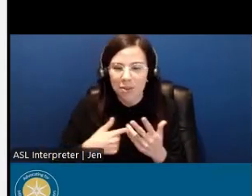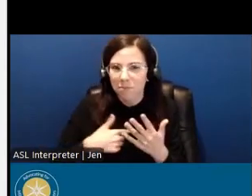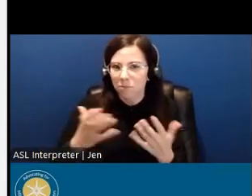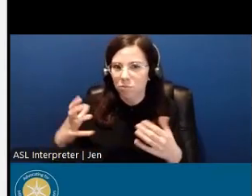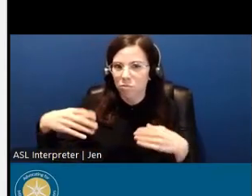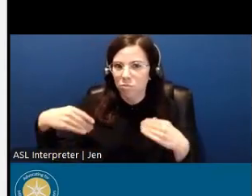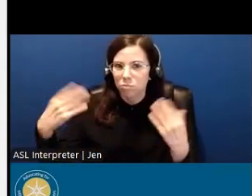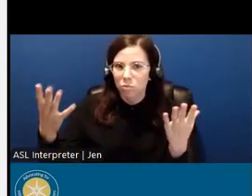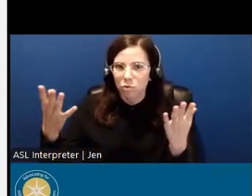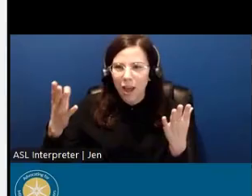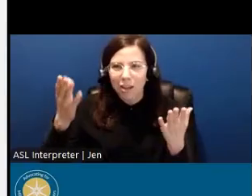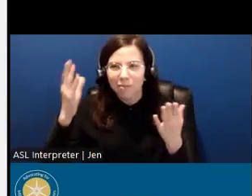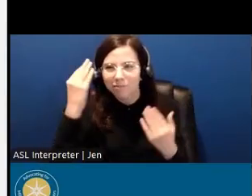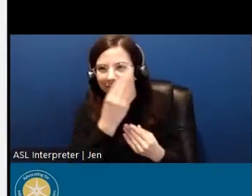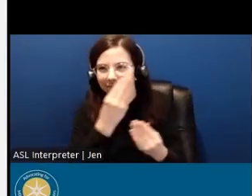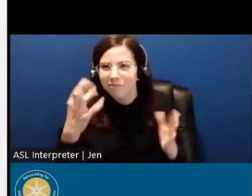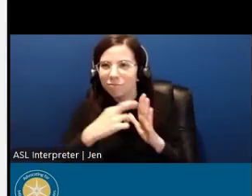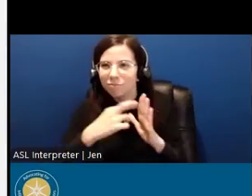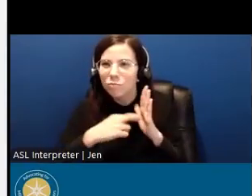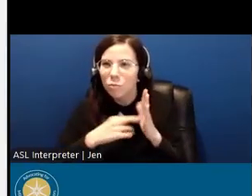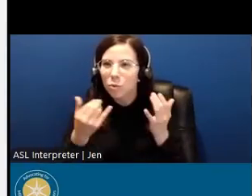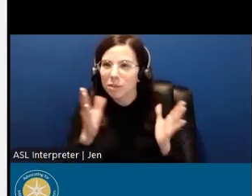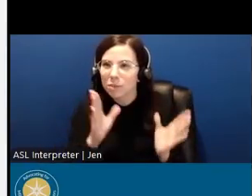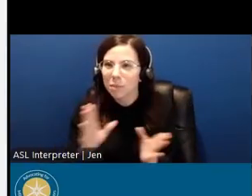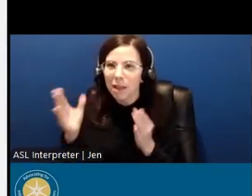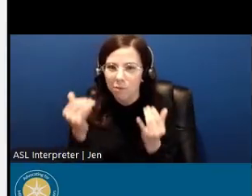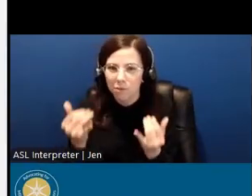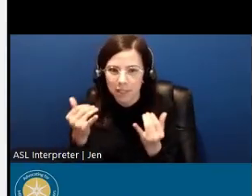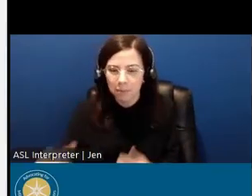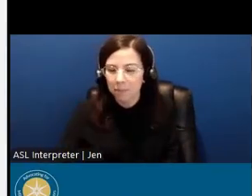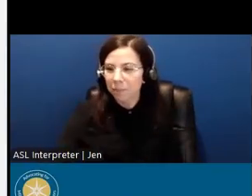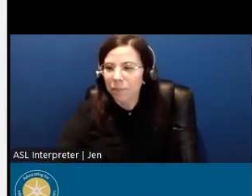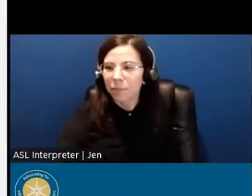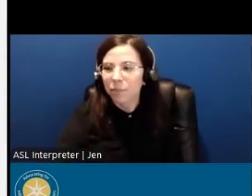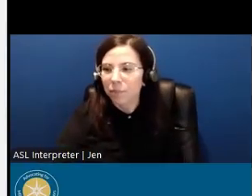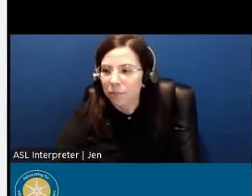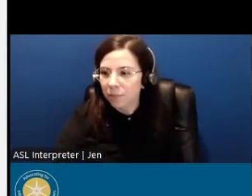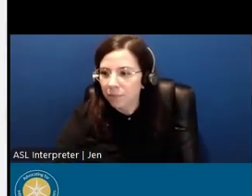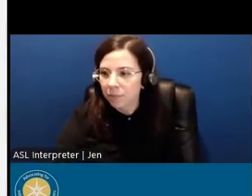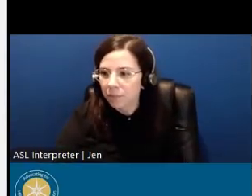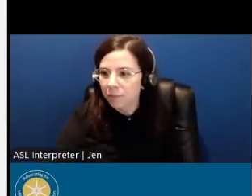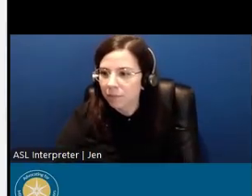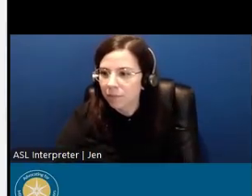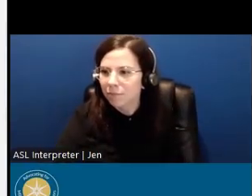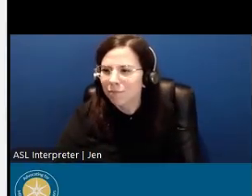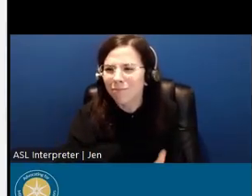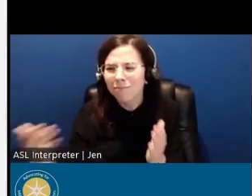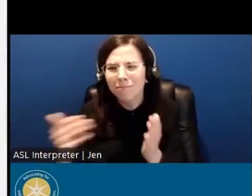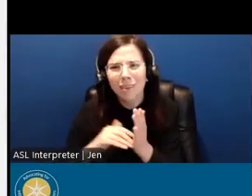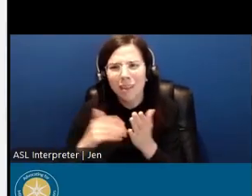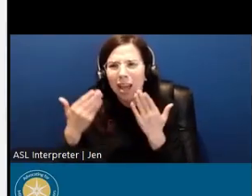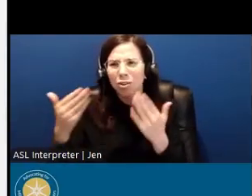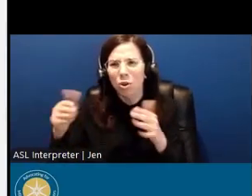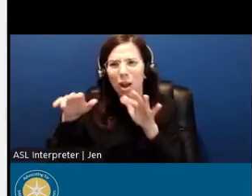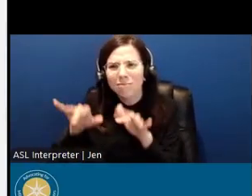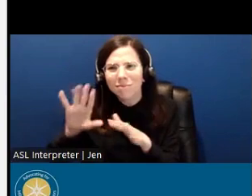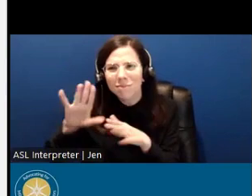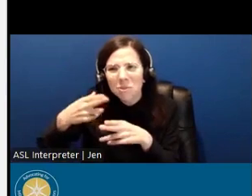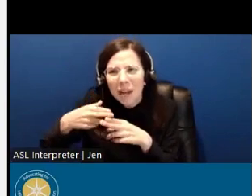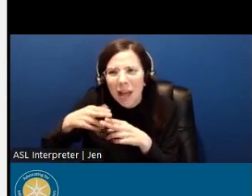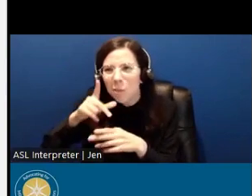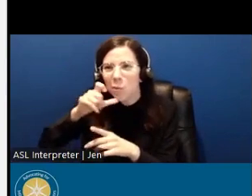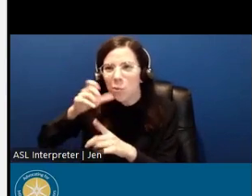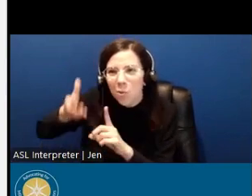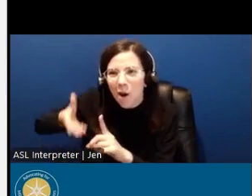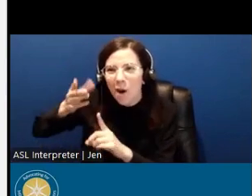some presentation best practices. Again, please feel free to introduce yourself in the chat. We'd love to know where you're